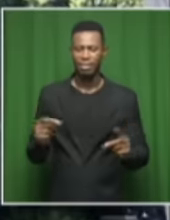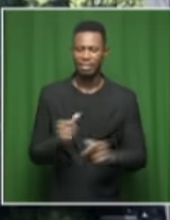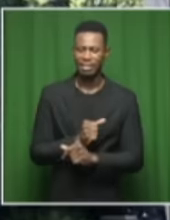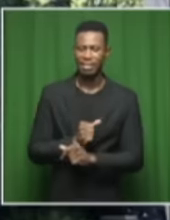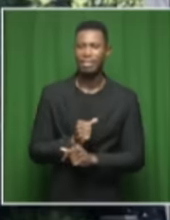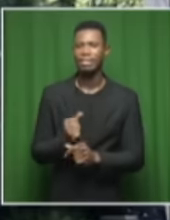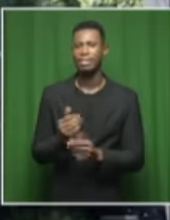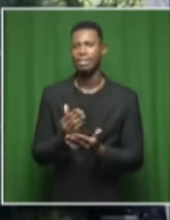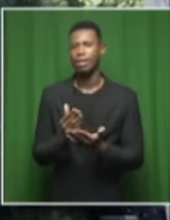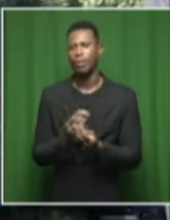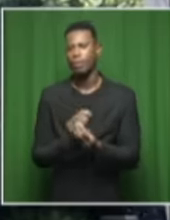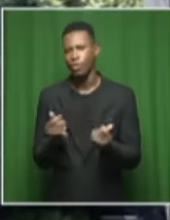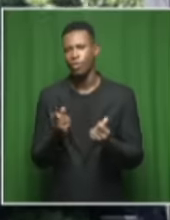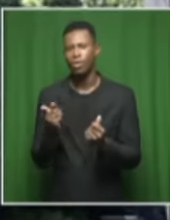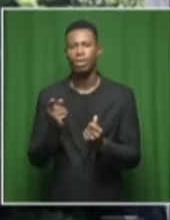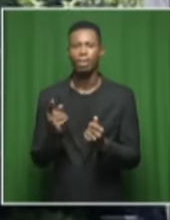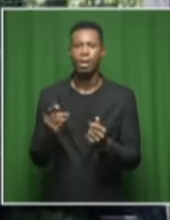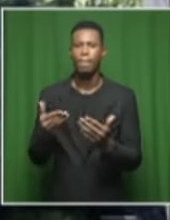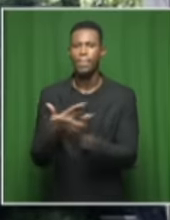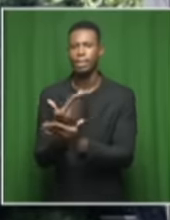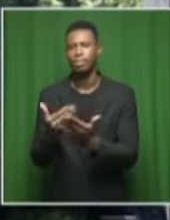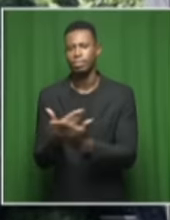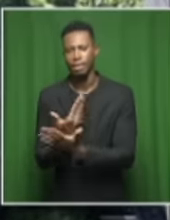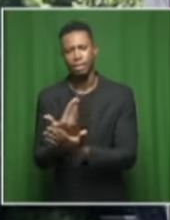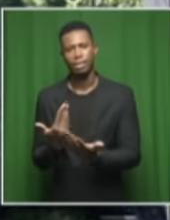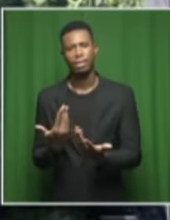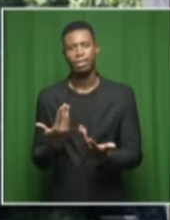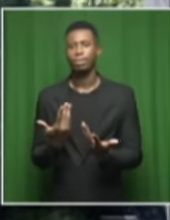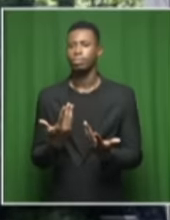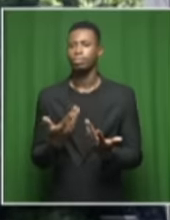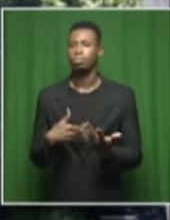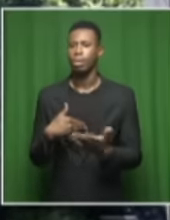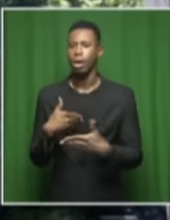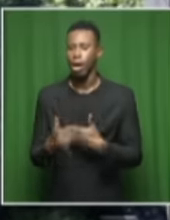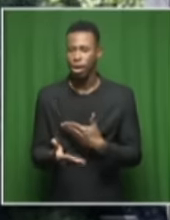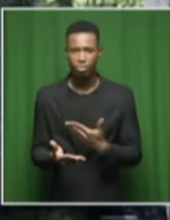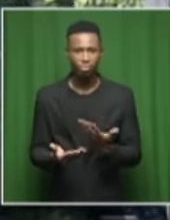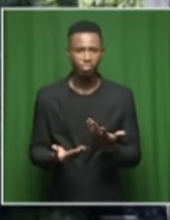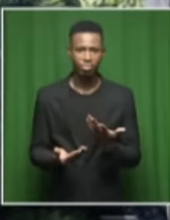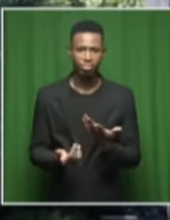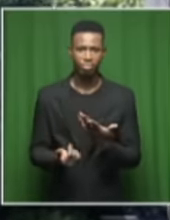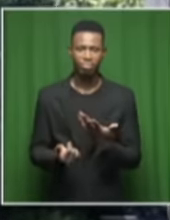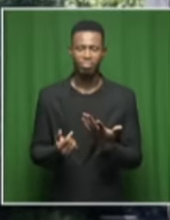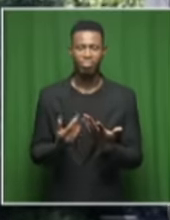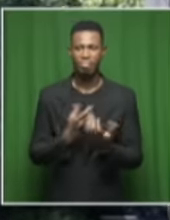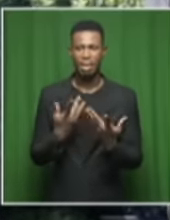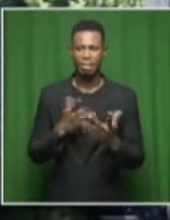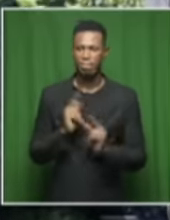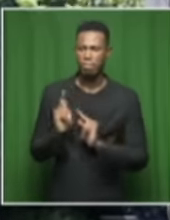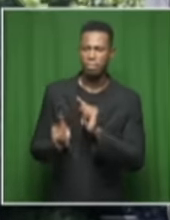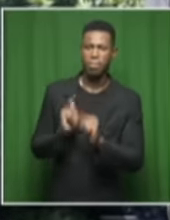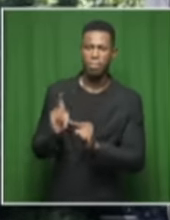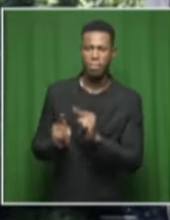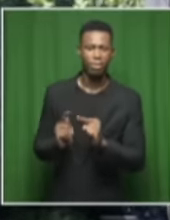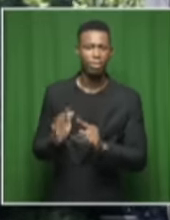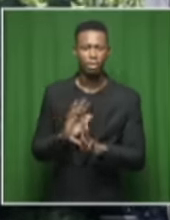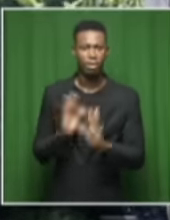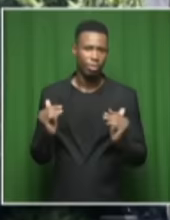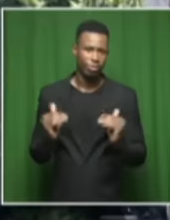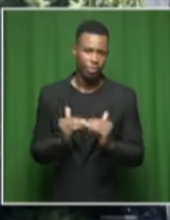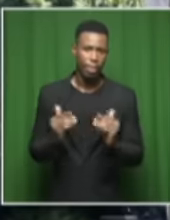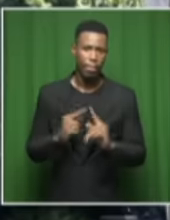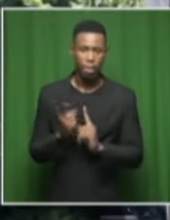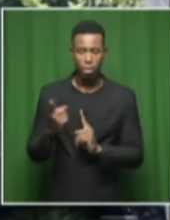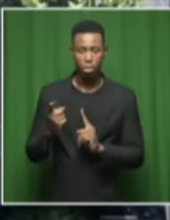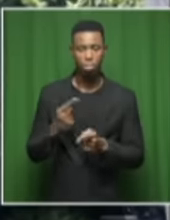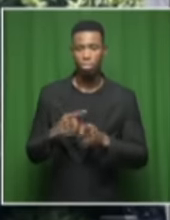missed a few in that Ireland game first up, and I think the criticism's never justified, but he's